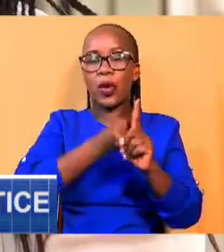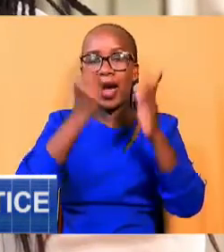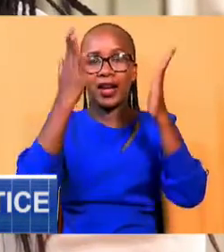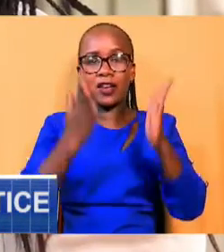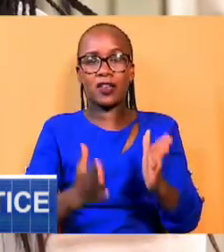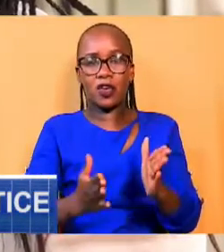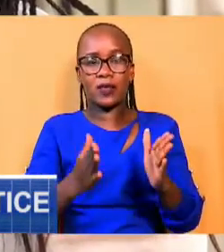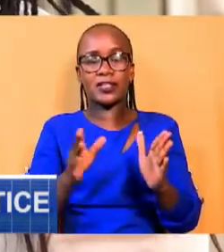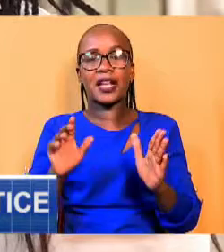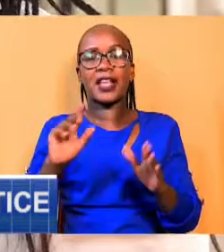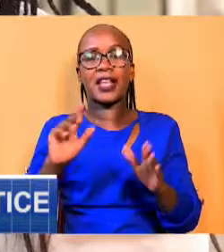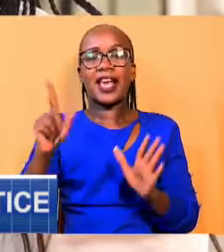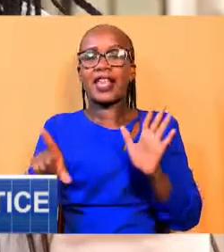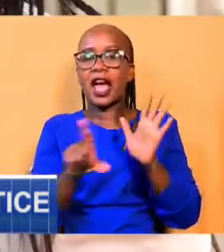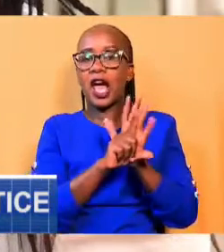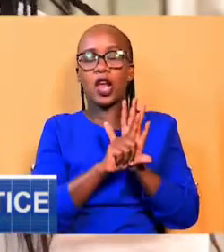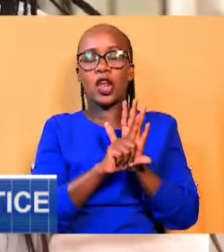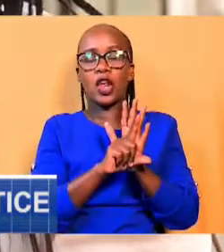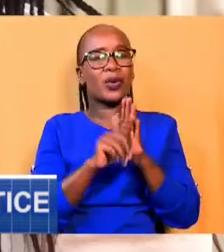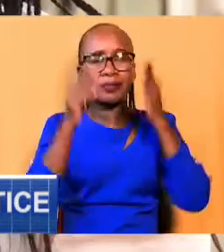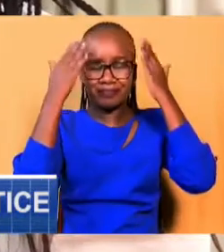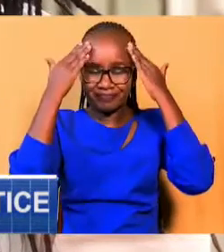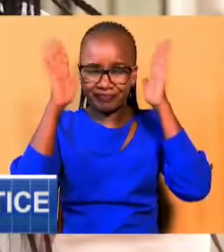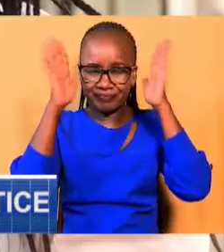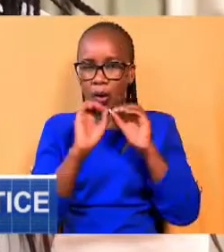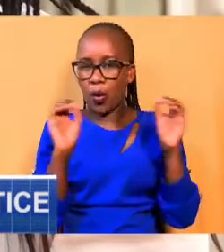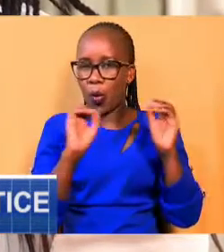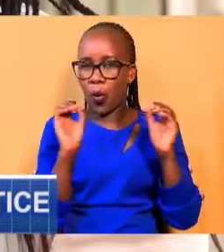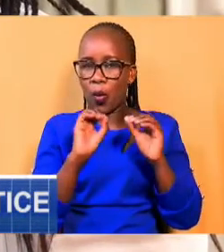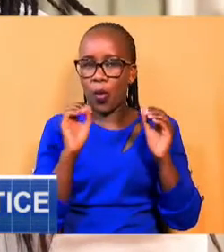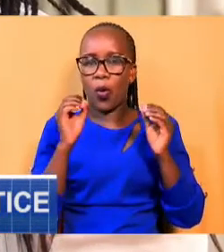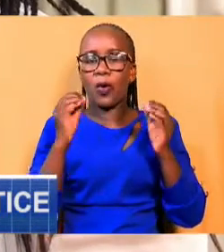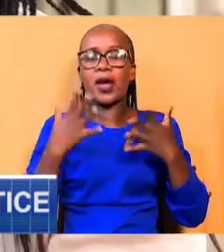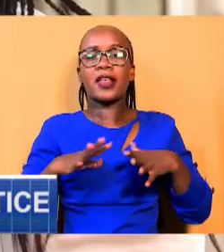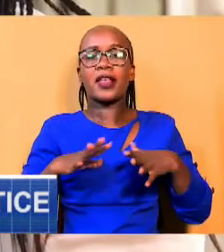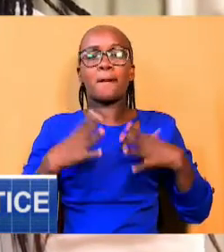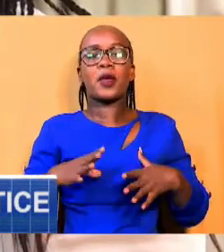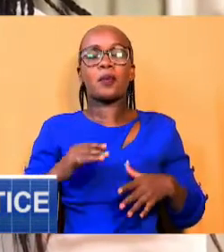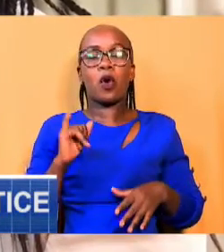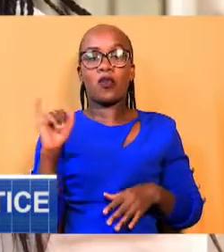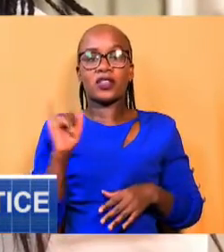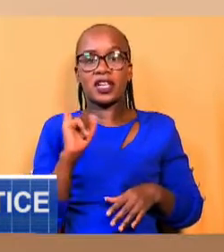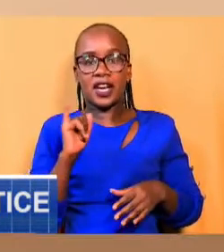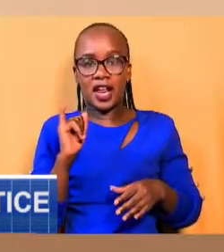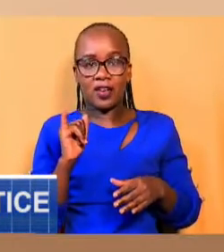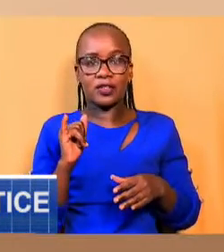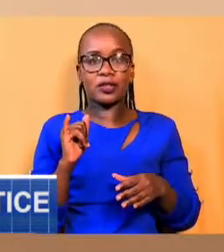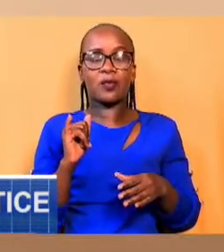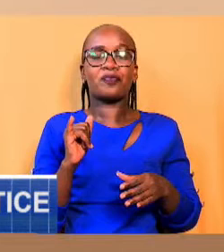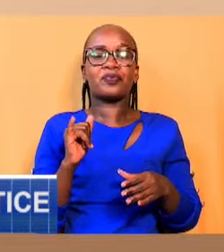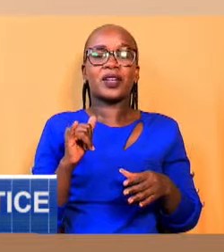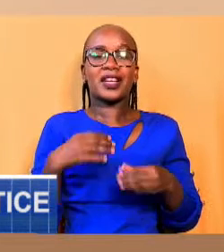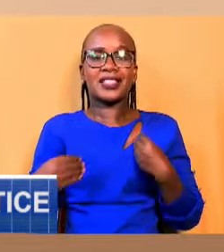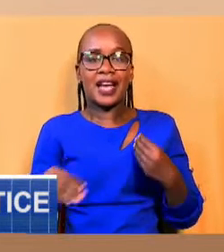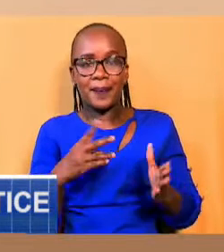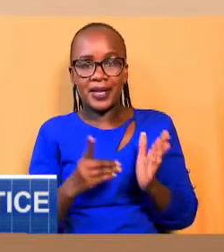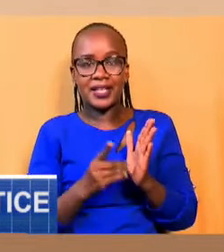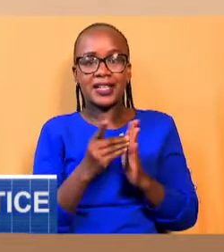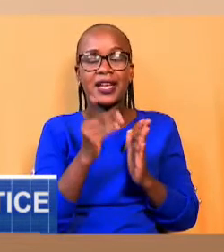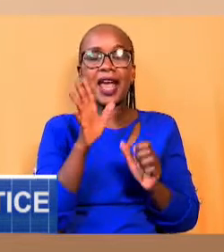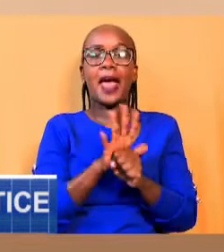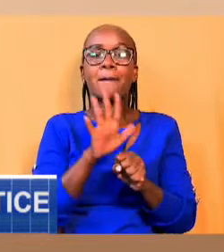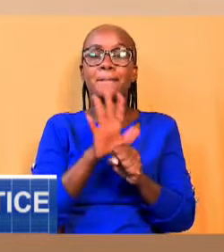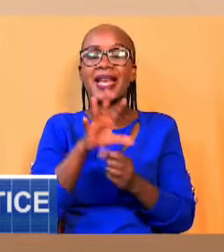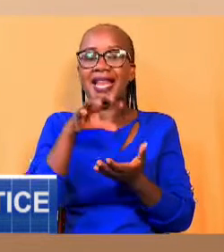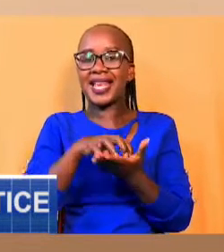Felicia Mboro, the Kenyan law has not well incorporated persons with intellectual and developmental disabilities, and in